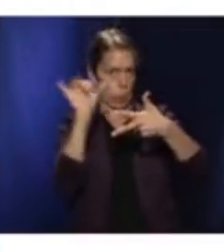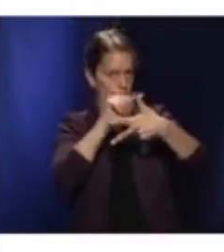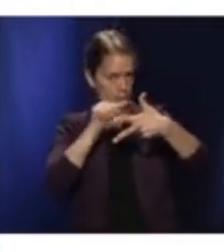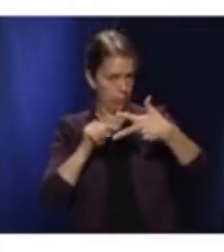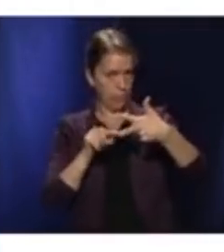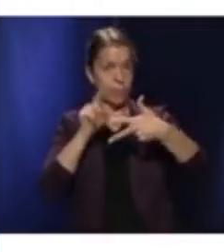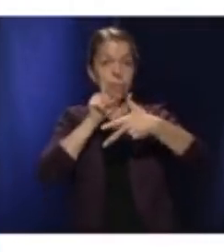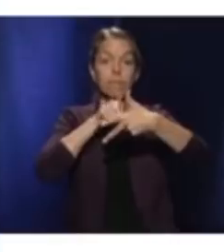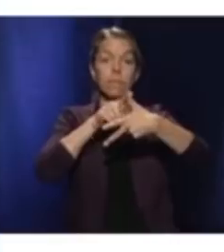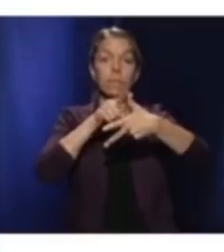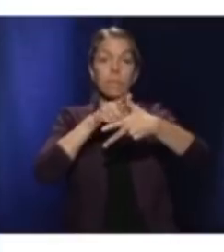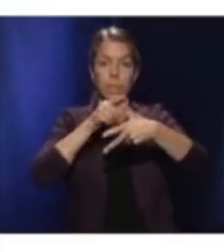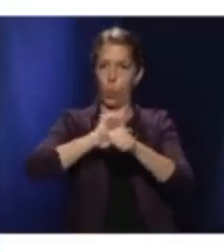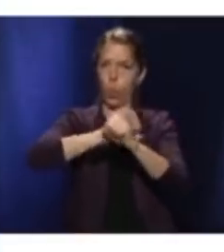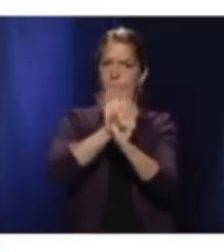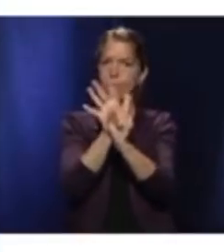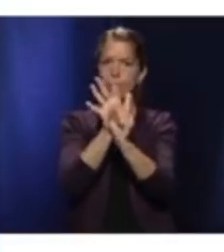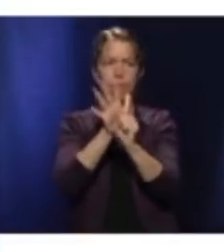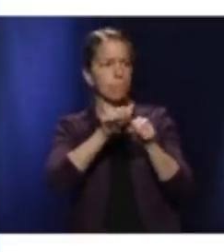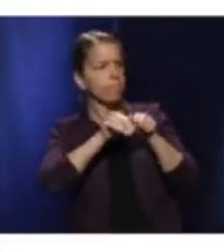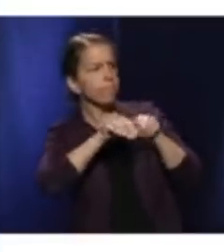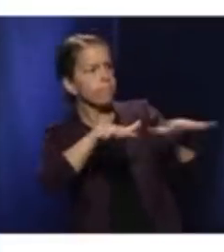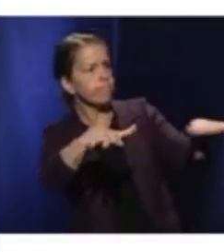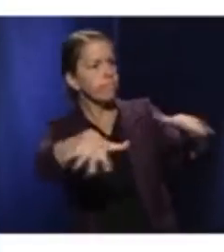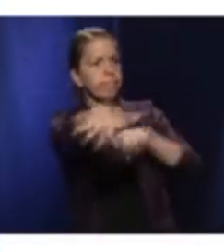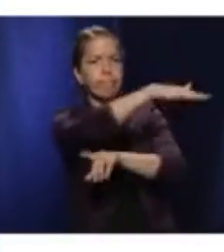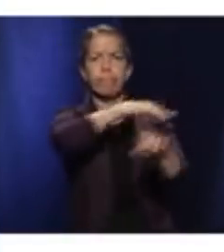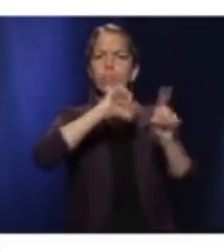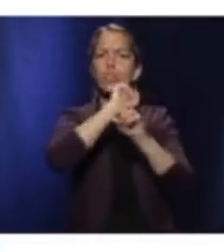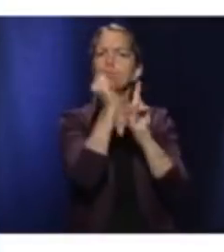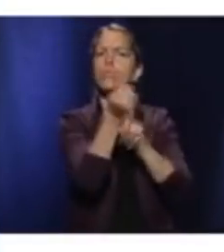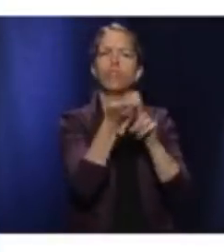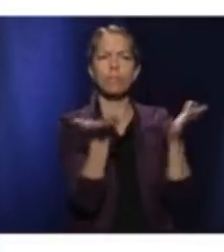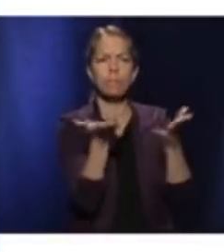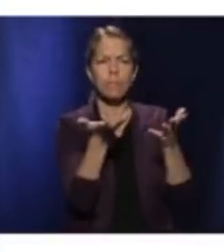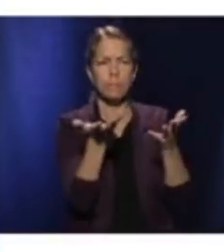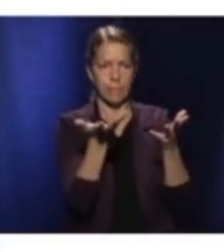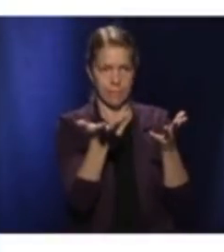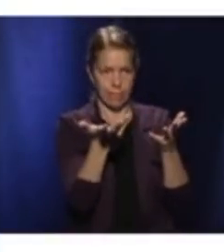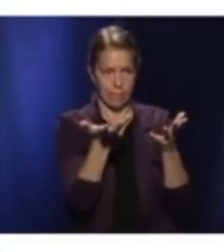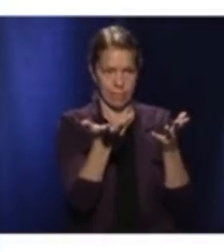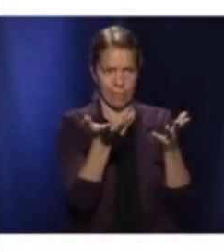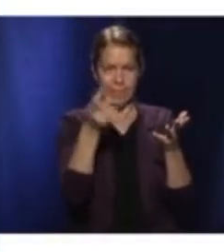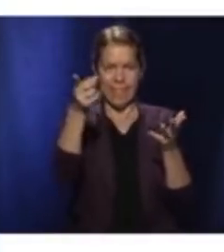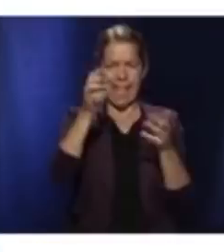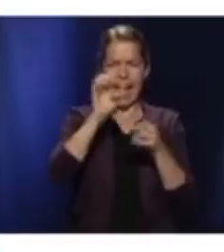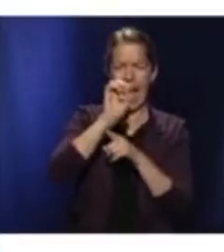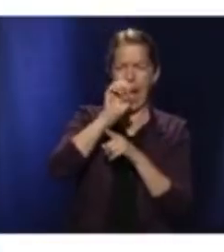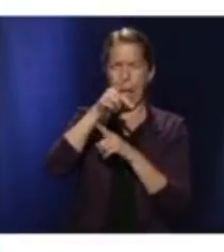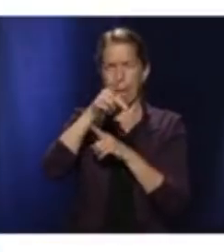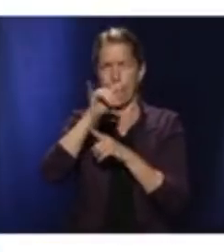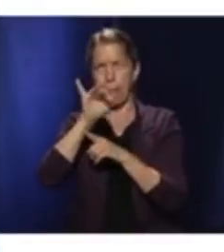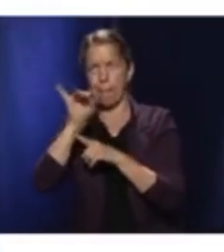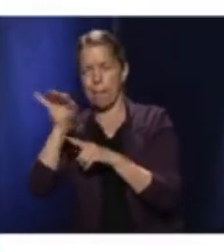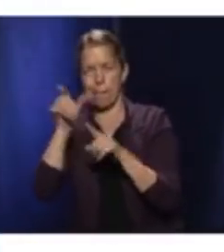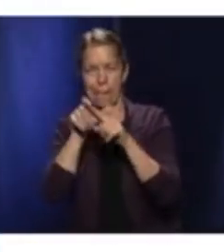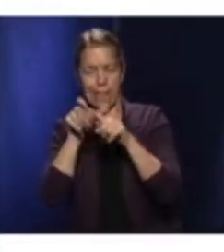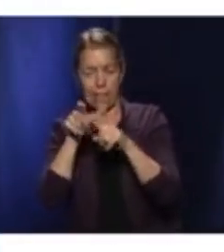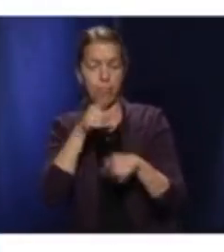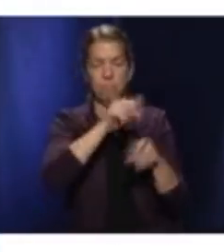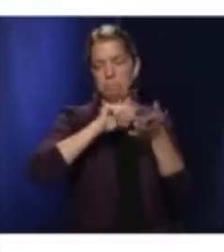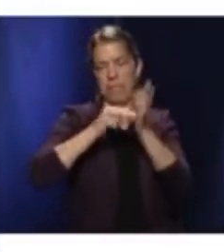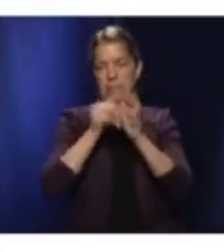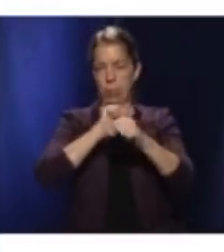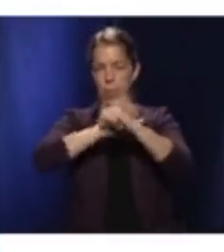The epidemiological, that's a tough word for me in English, even in French. The control of transmission, the second criteria,